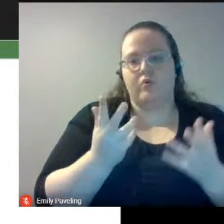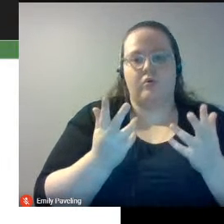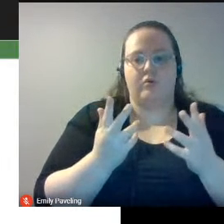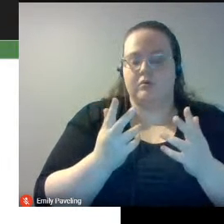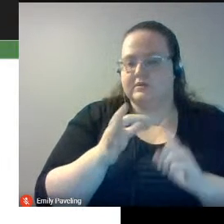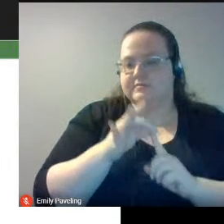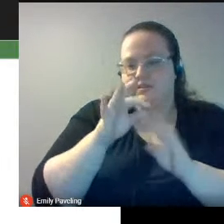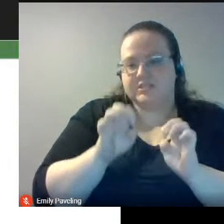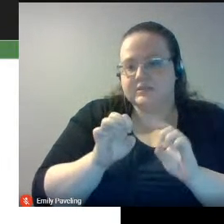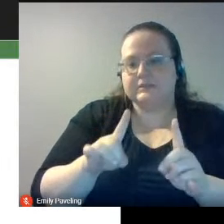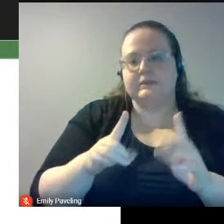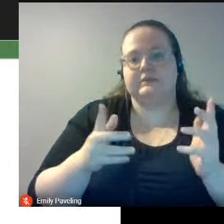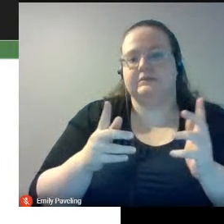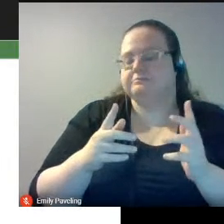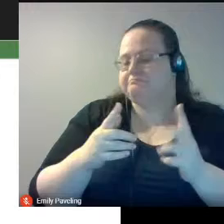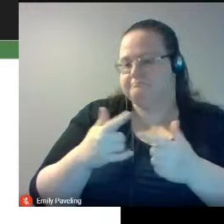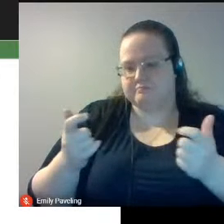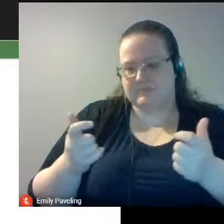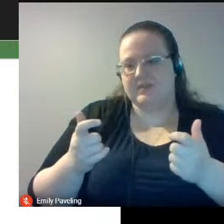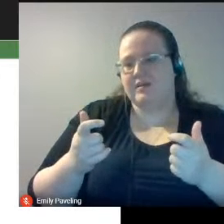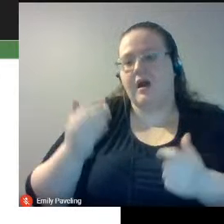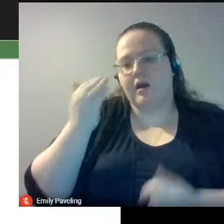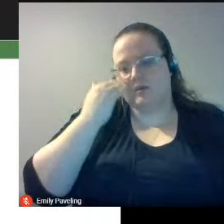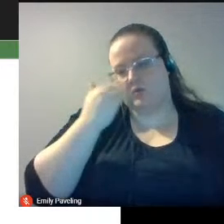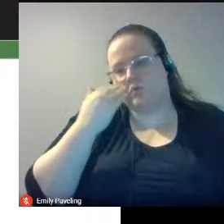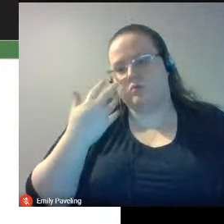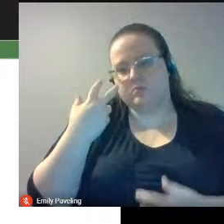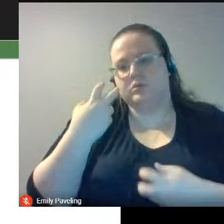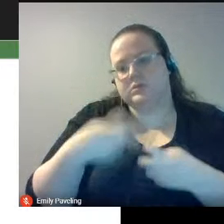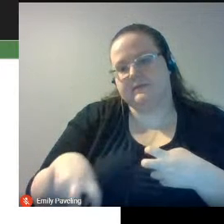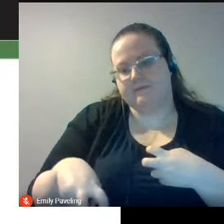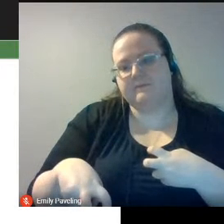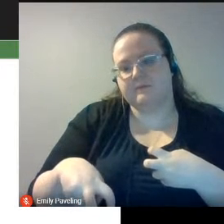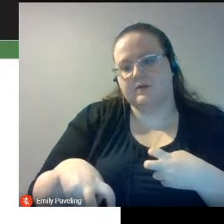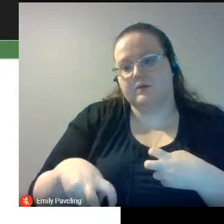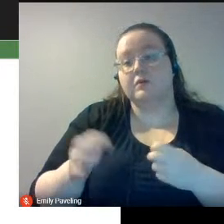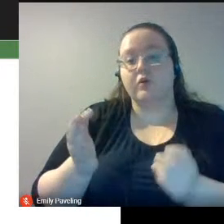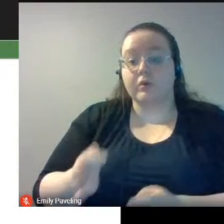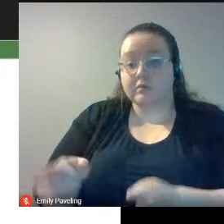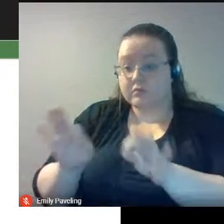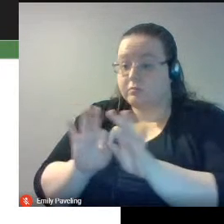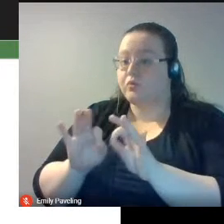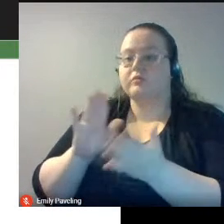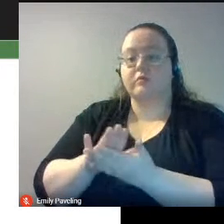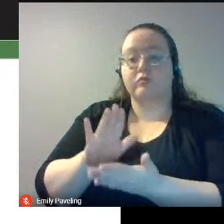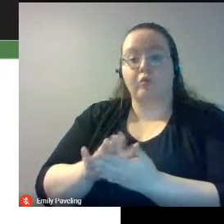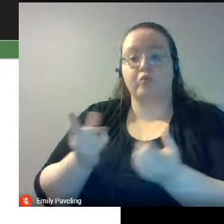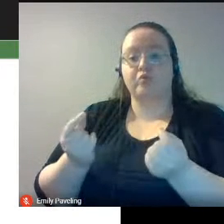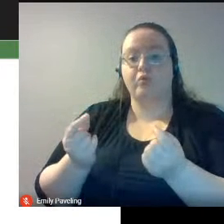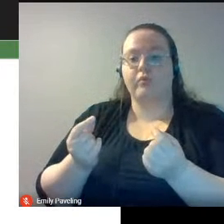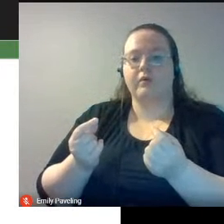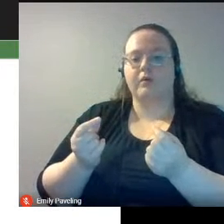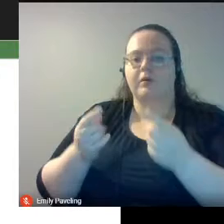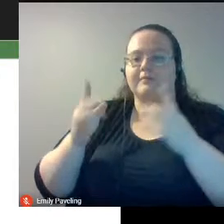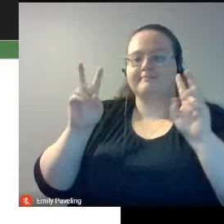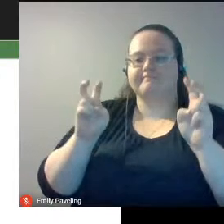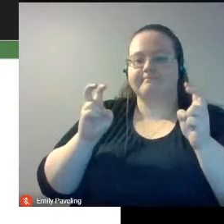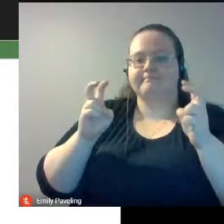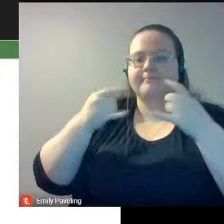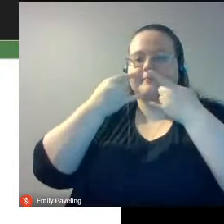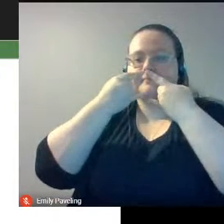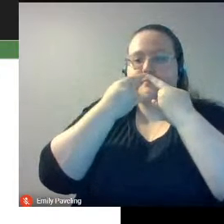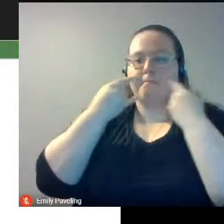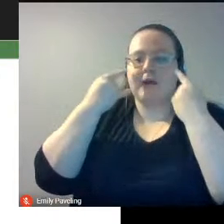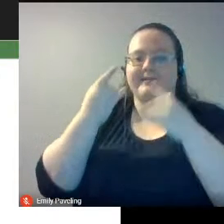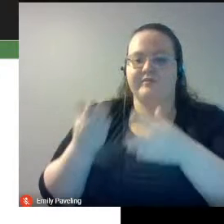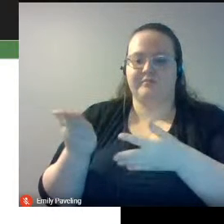developmental, and mental health conditions. It'll be very important for schools to plan for mask breaks with appropriate physical